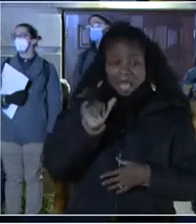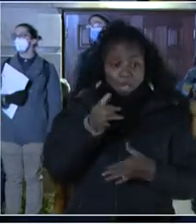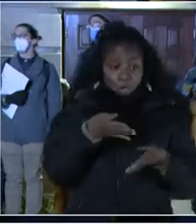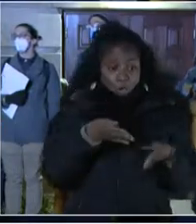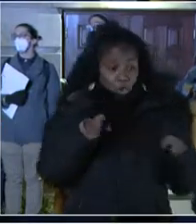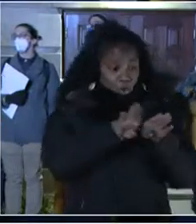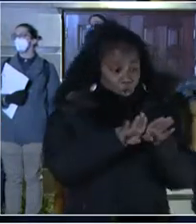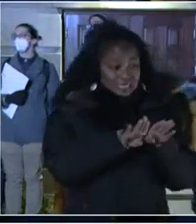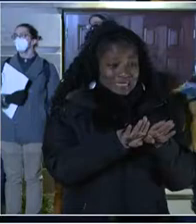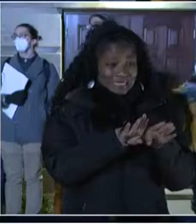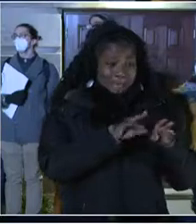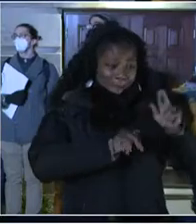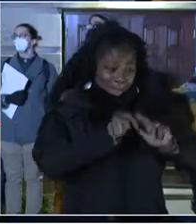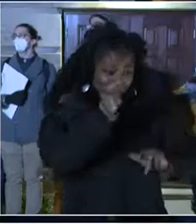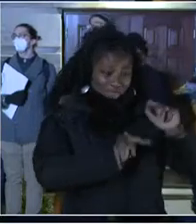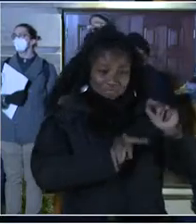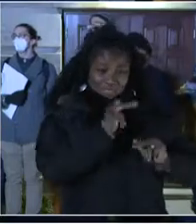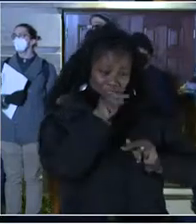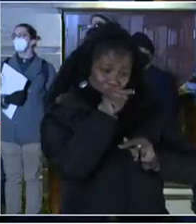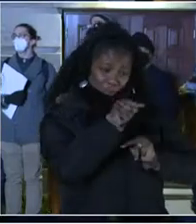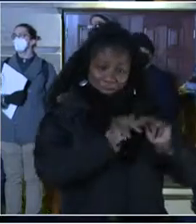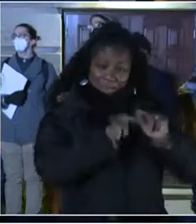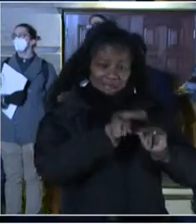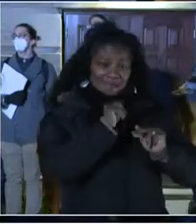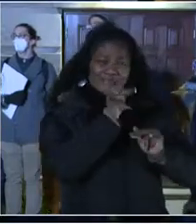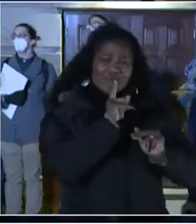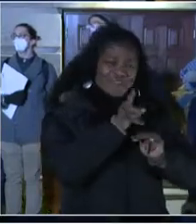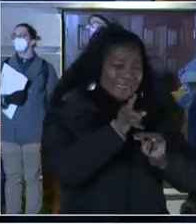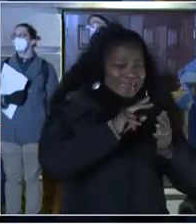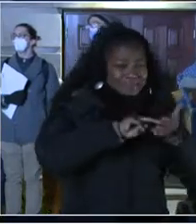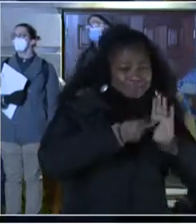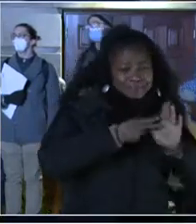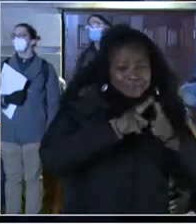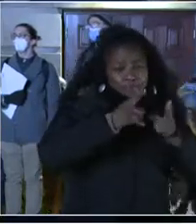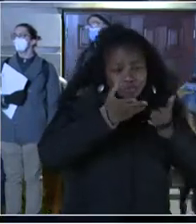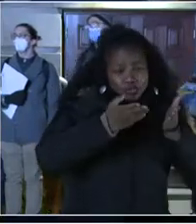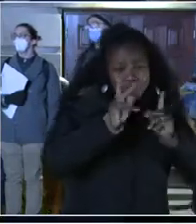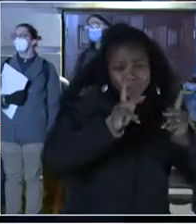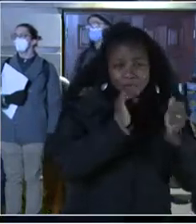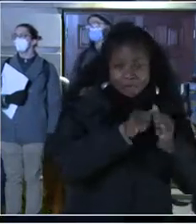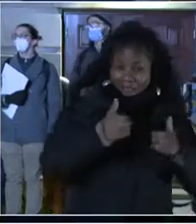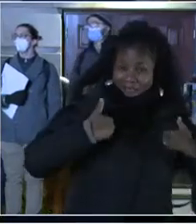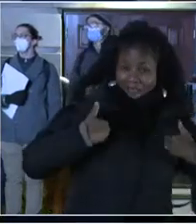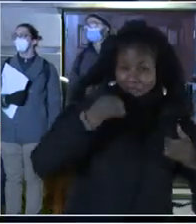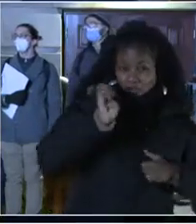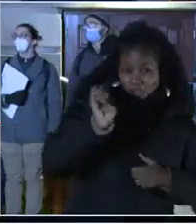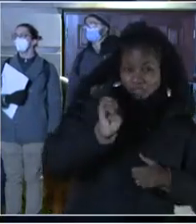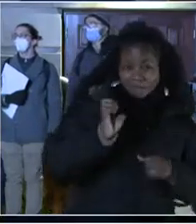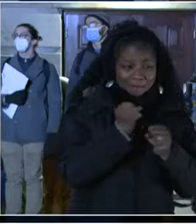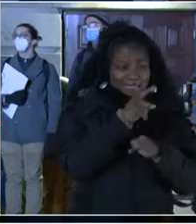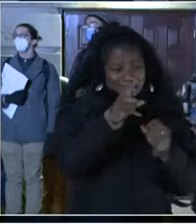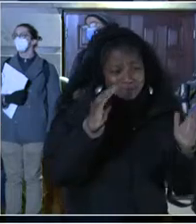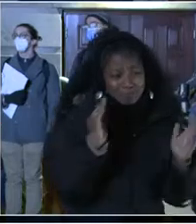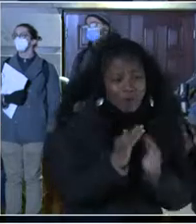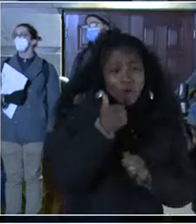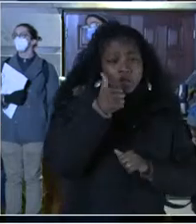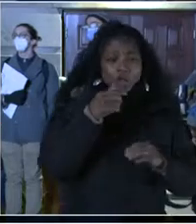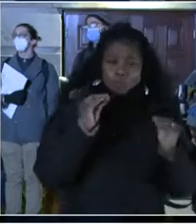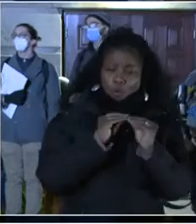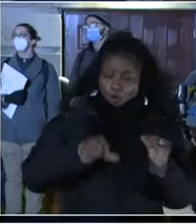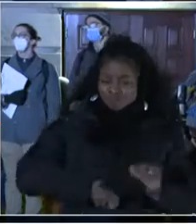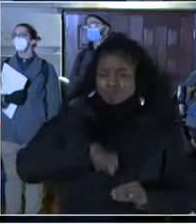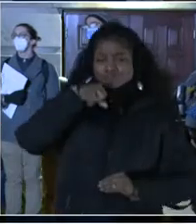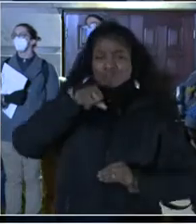buildings, not really meant to serve people who are experiencing emergencies, makes them smaller, more